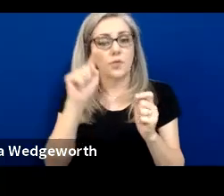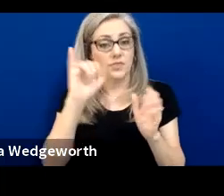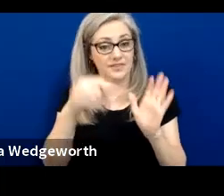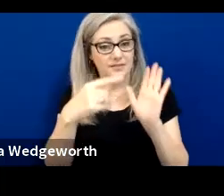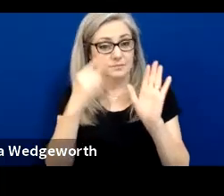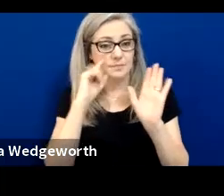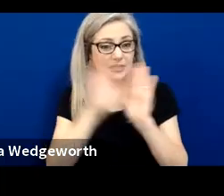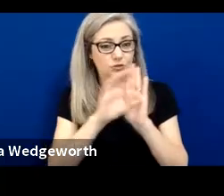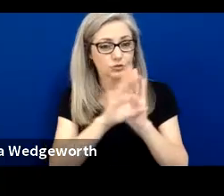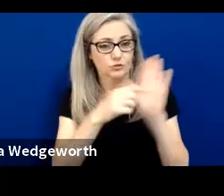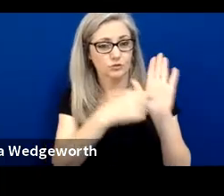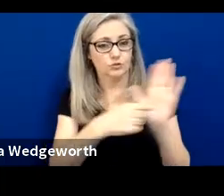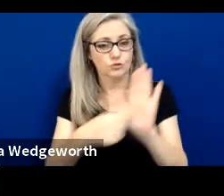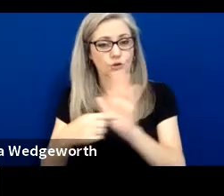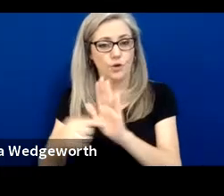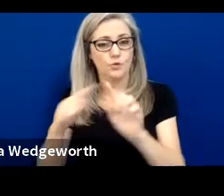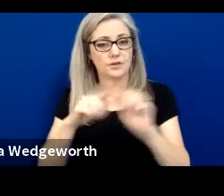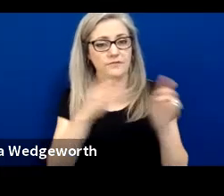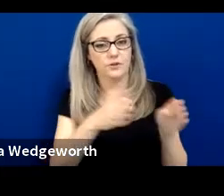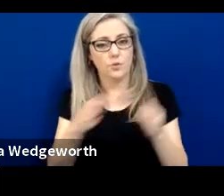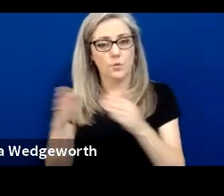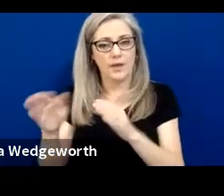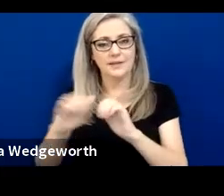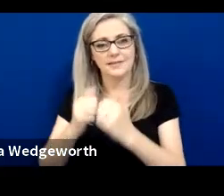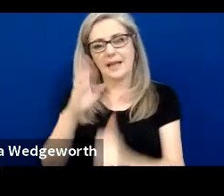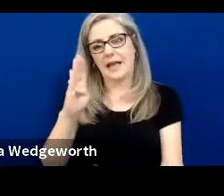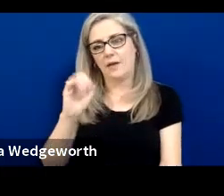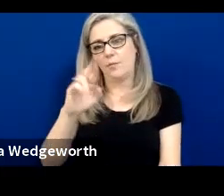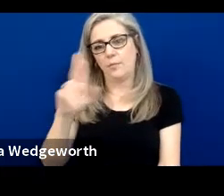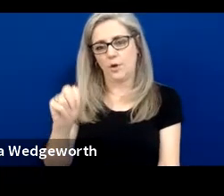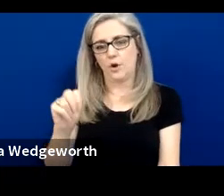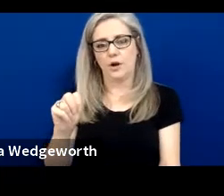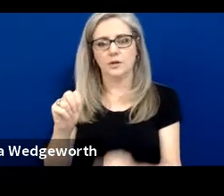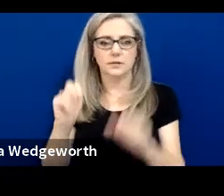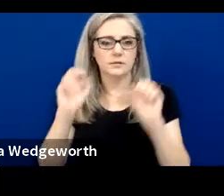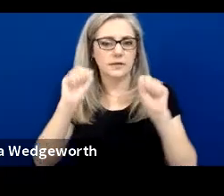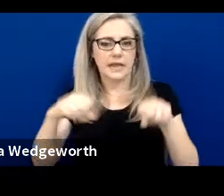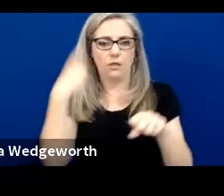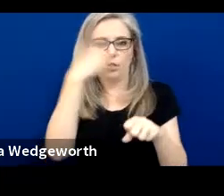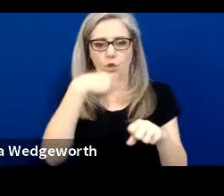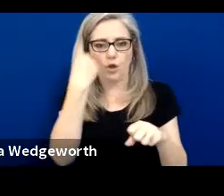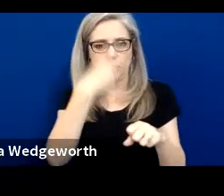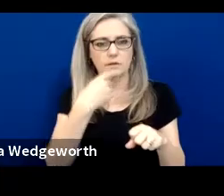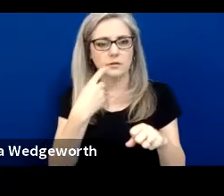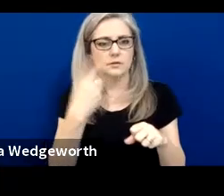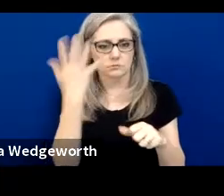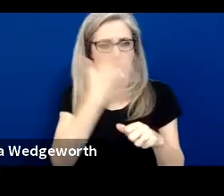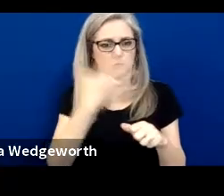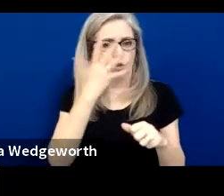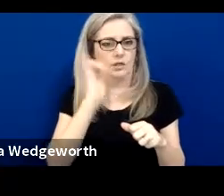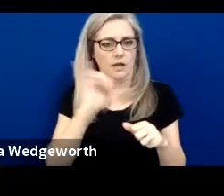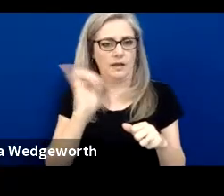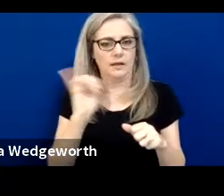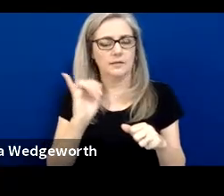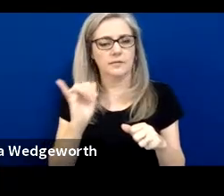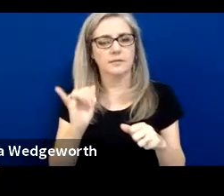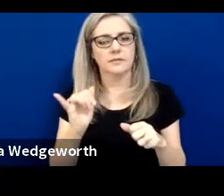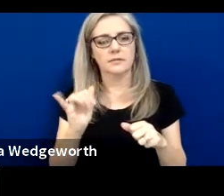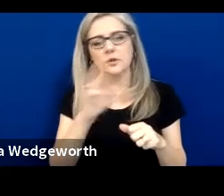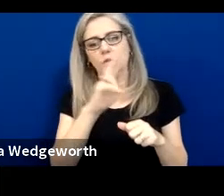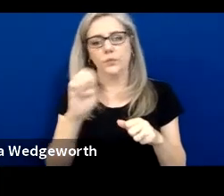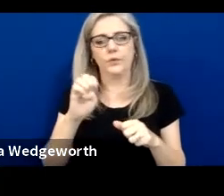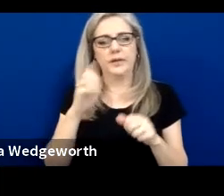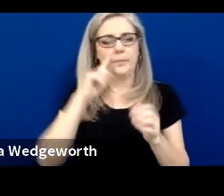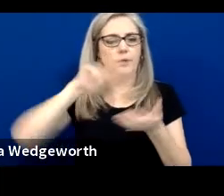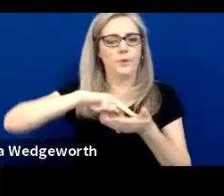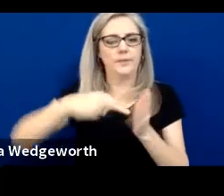which the barn can be treated and, you know, repurposed to more of a